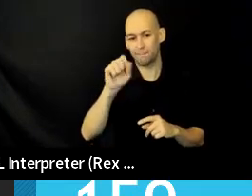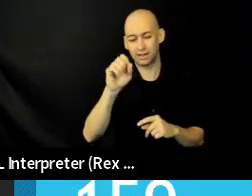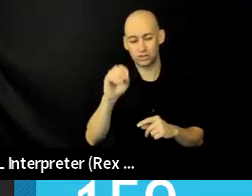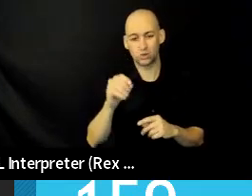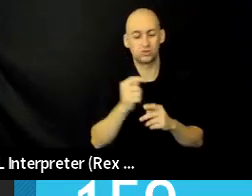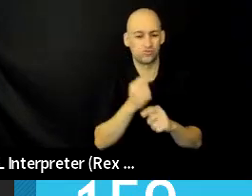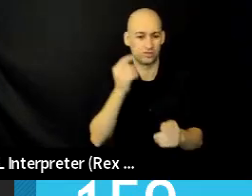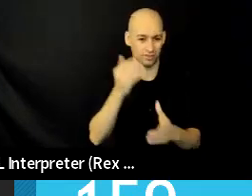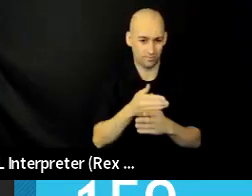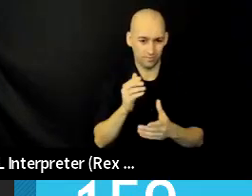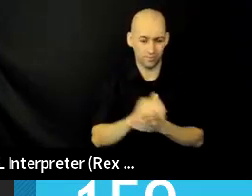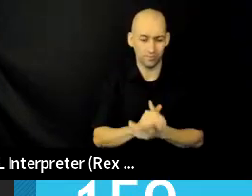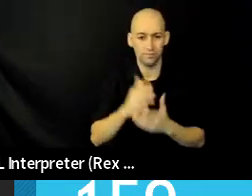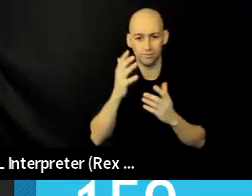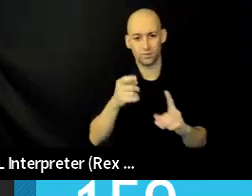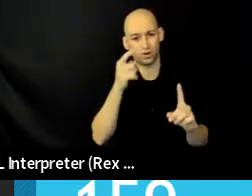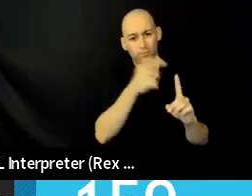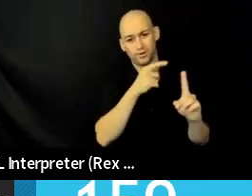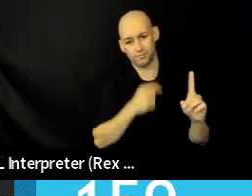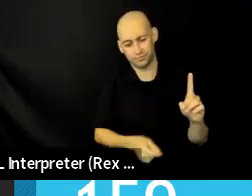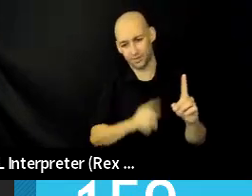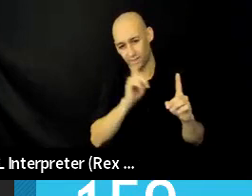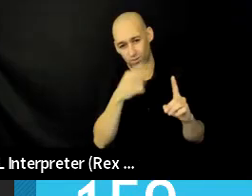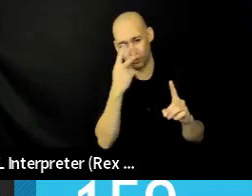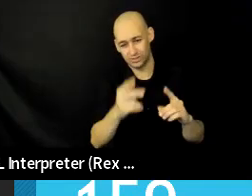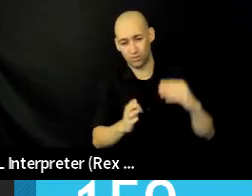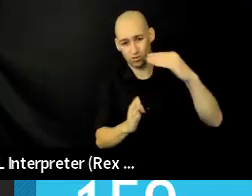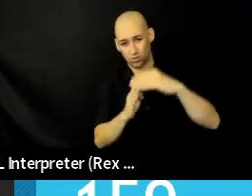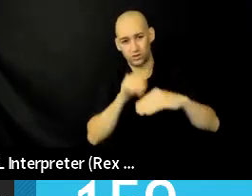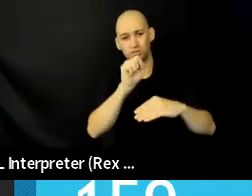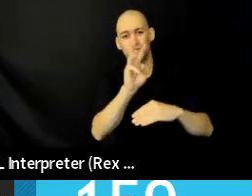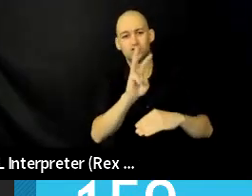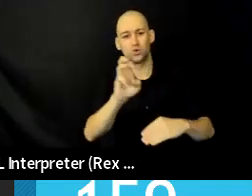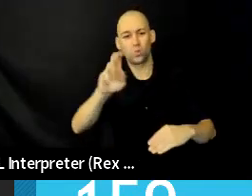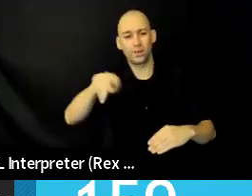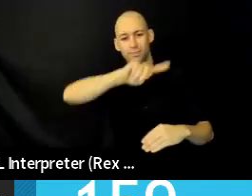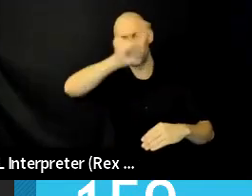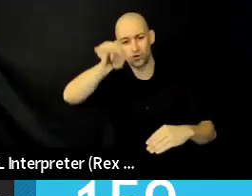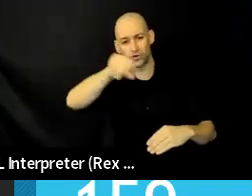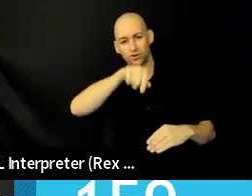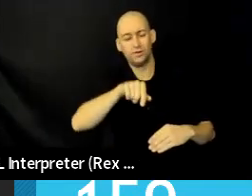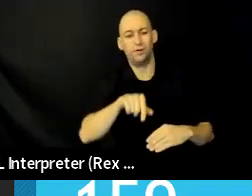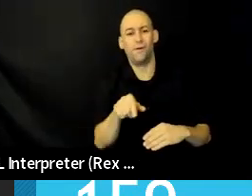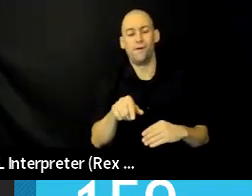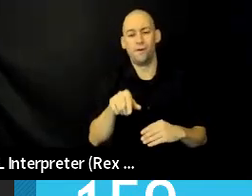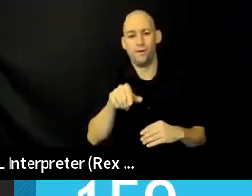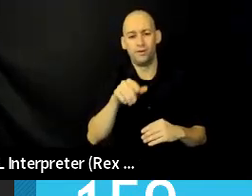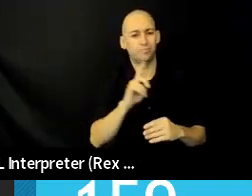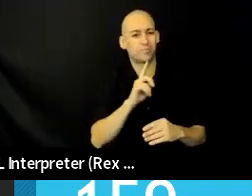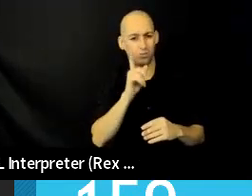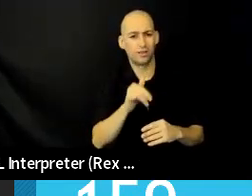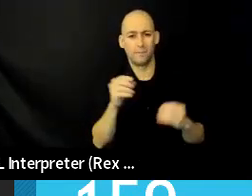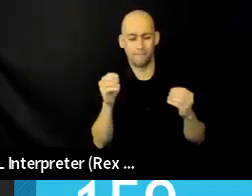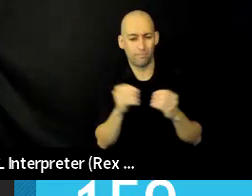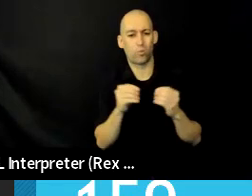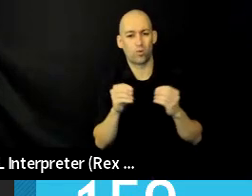I would also point out, when you look in that corner where the sweep turn comes in, you are actually more